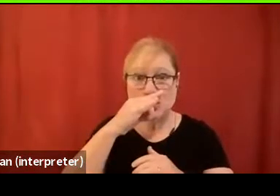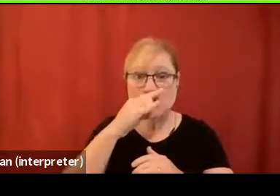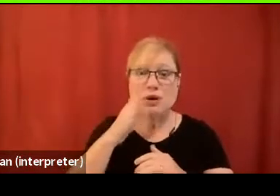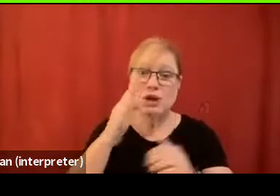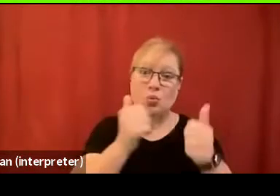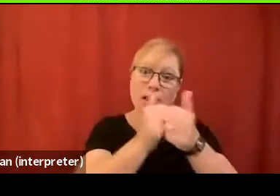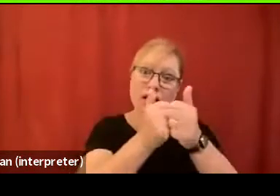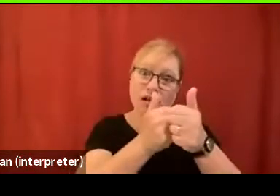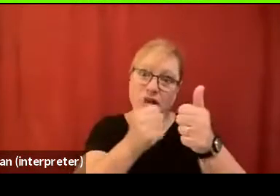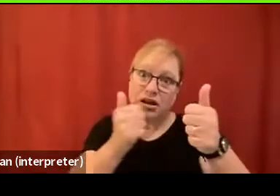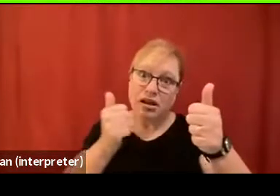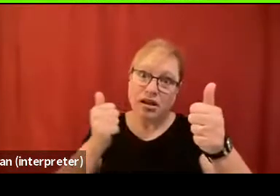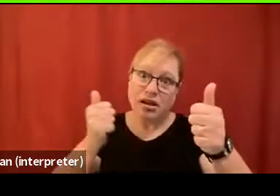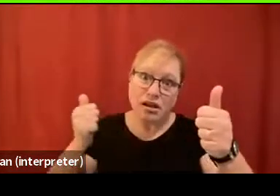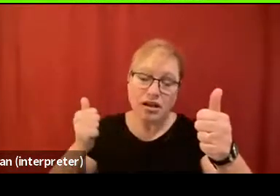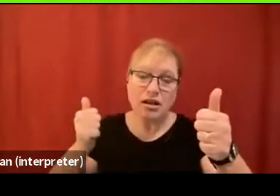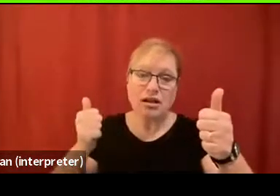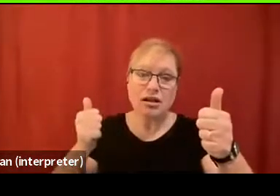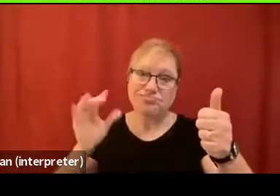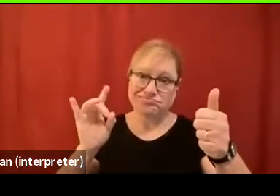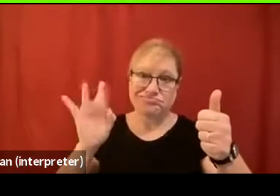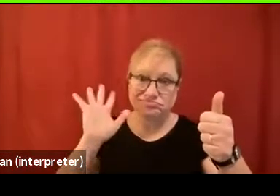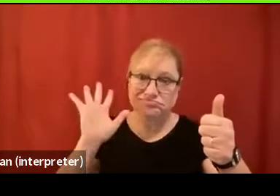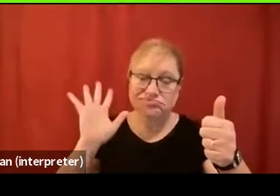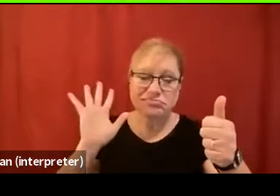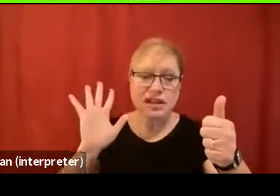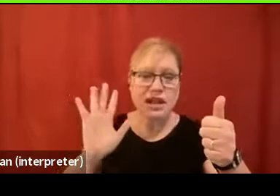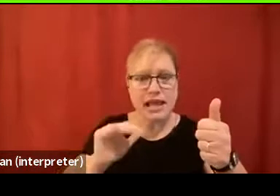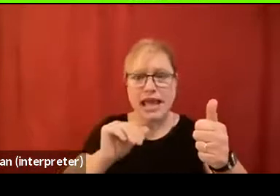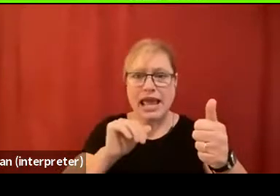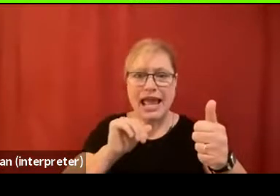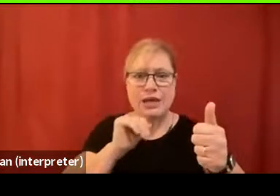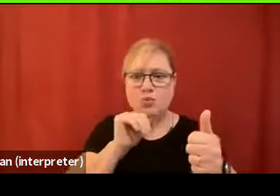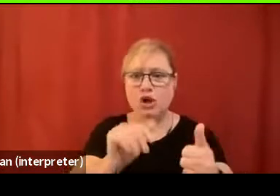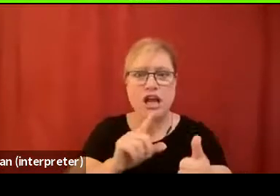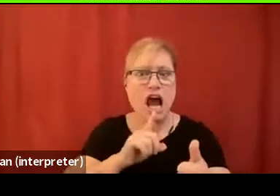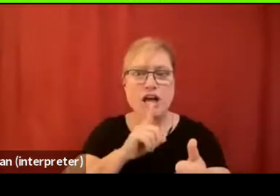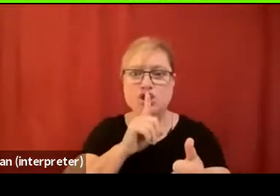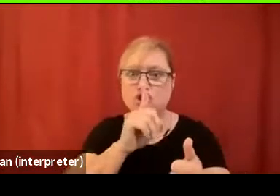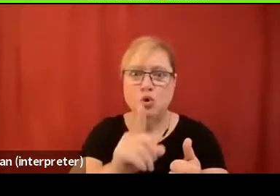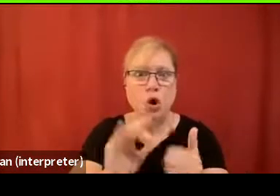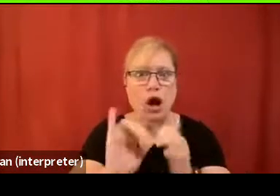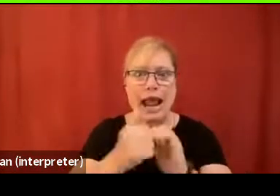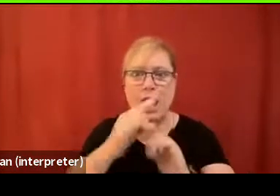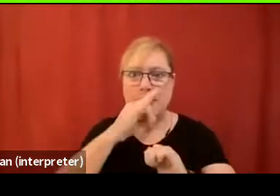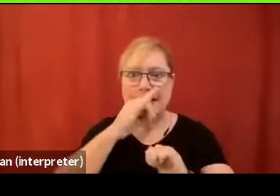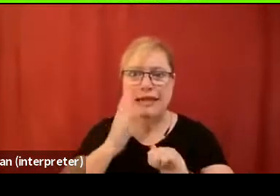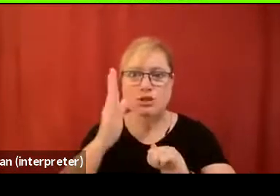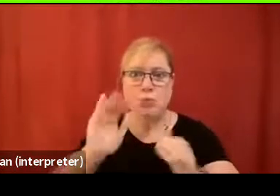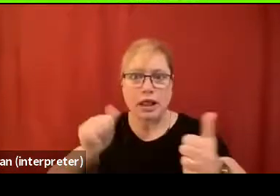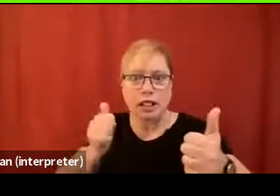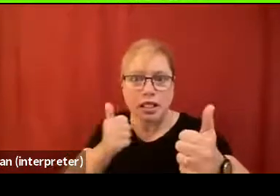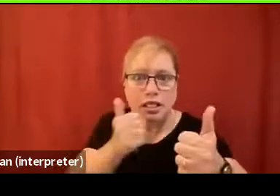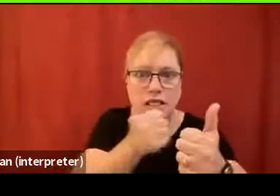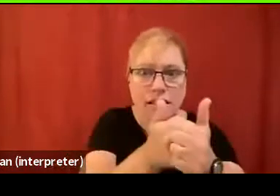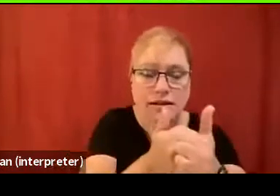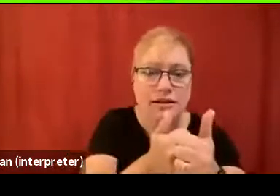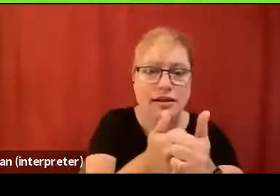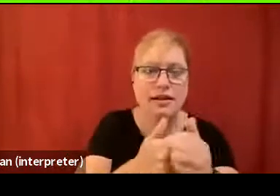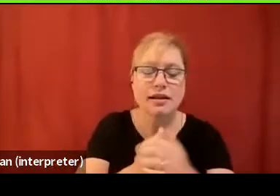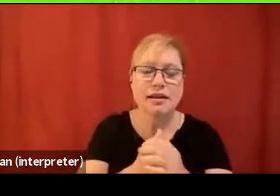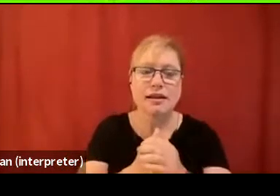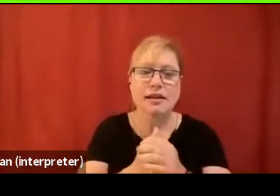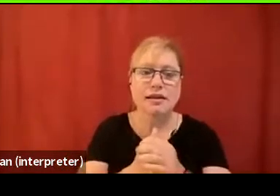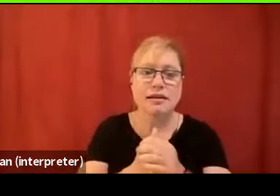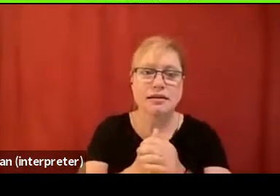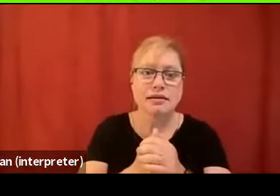drastically behind, and we're not really sure what catch up is gonna look like. Because how